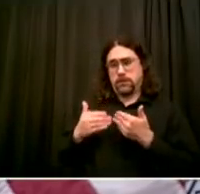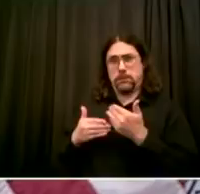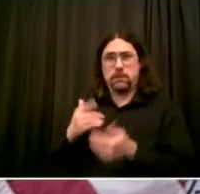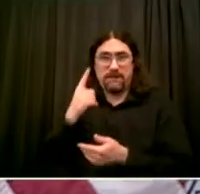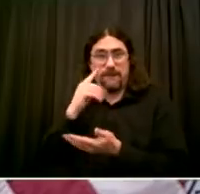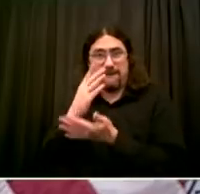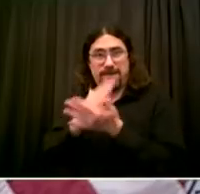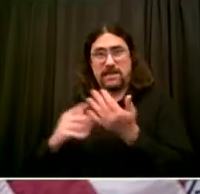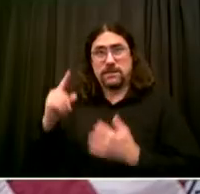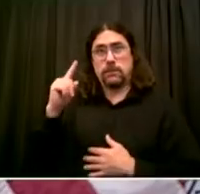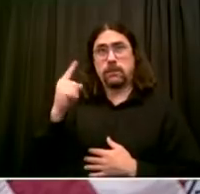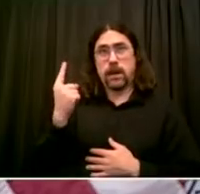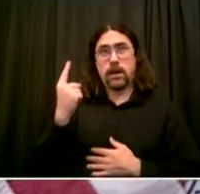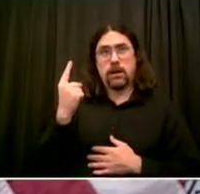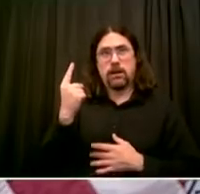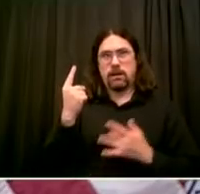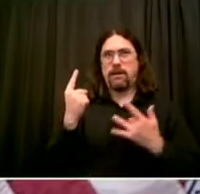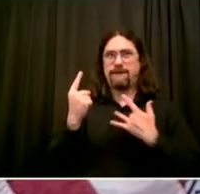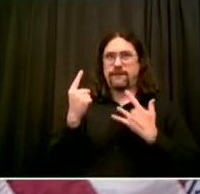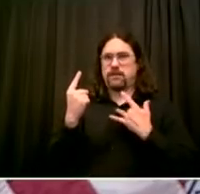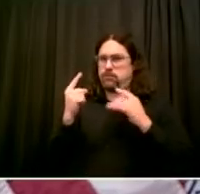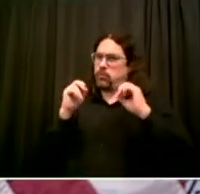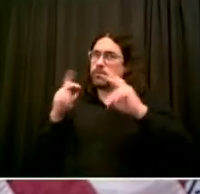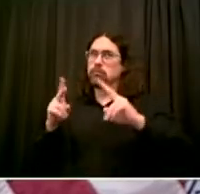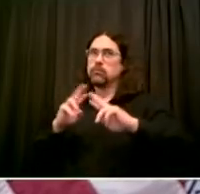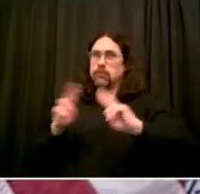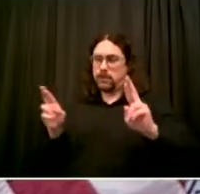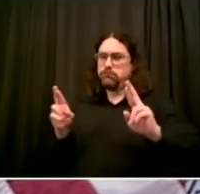Hi, Mr. Mayor. Hey, Brian, how you doing?